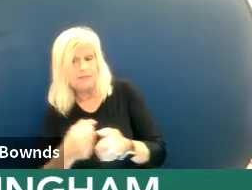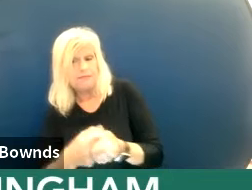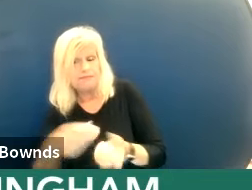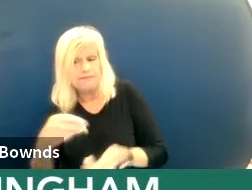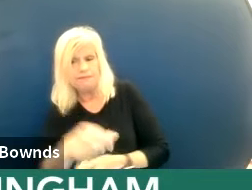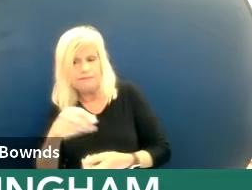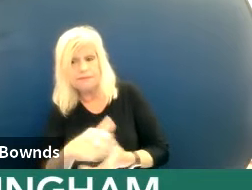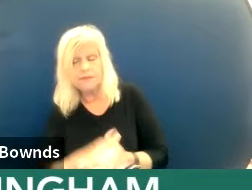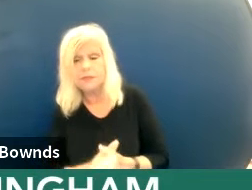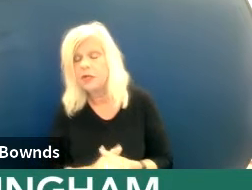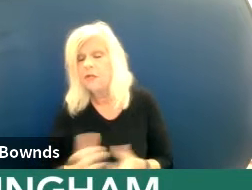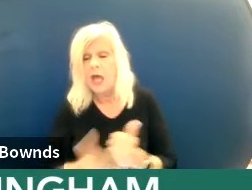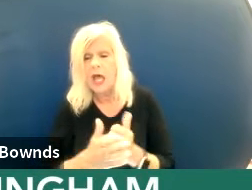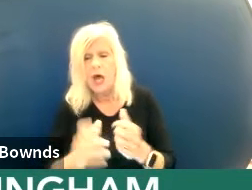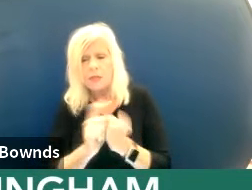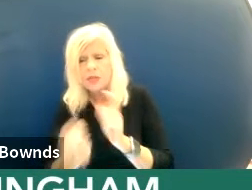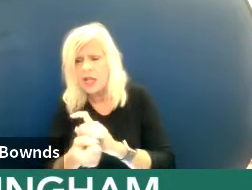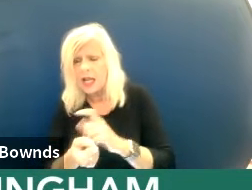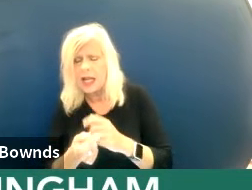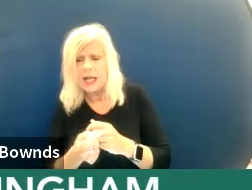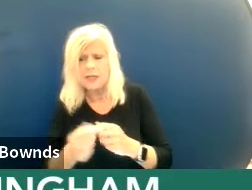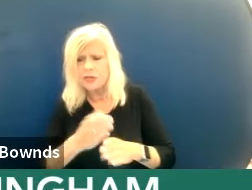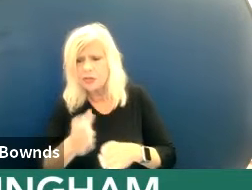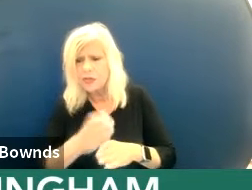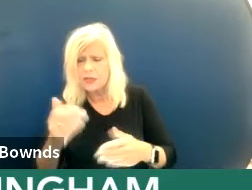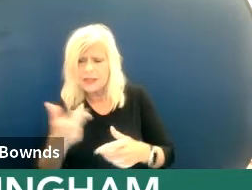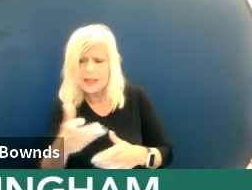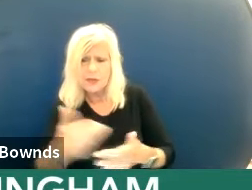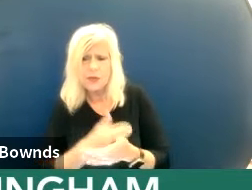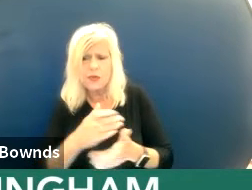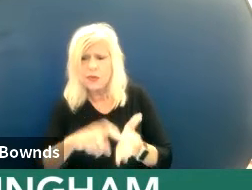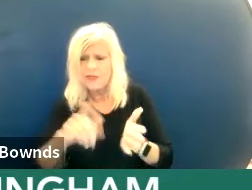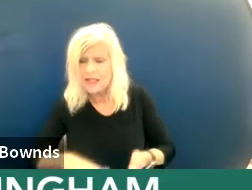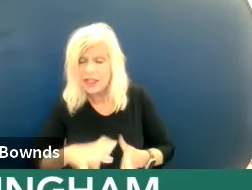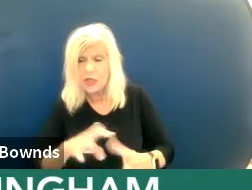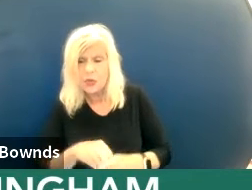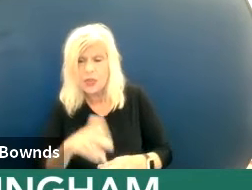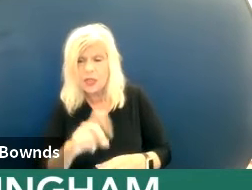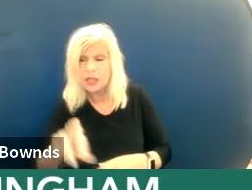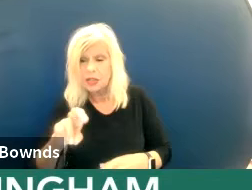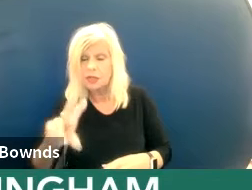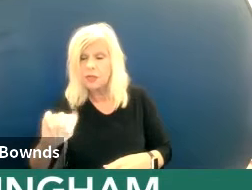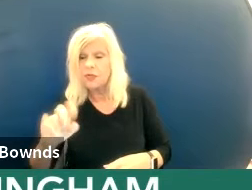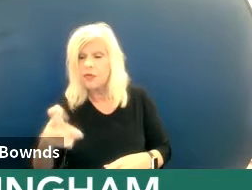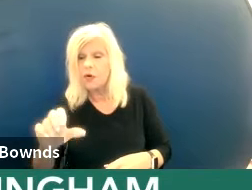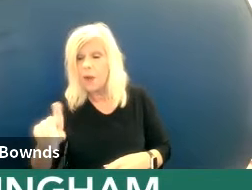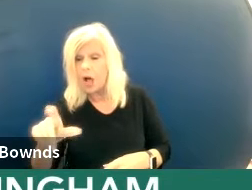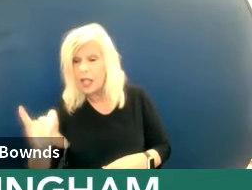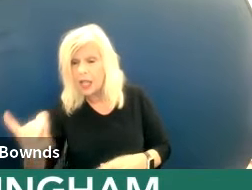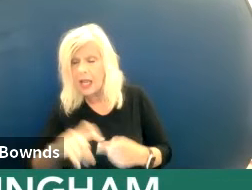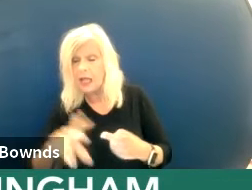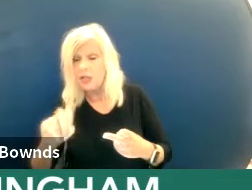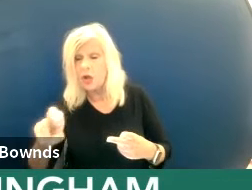has helped shape the careers of several new investigators, including Dr. Thurmale, Dr.